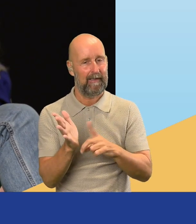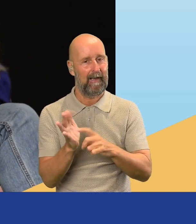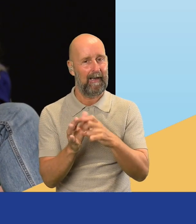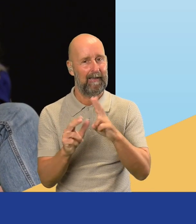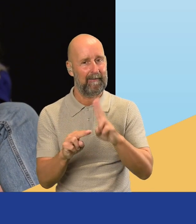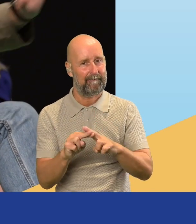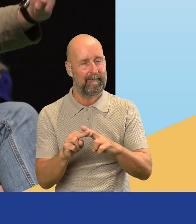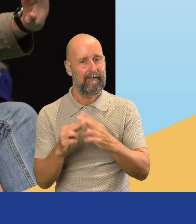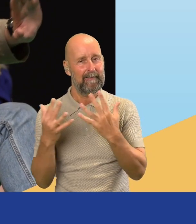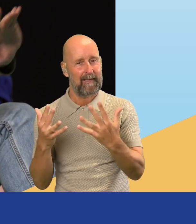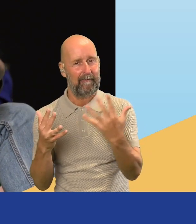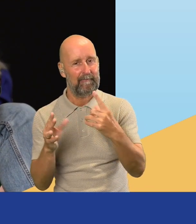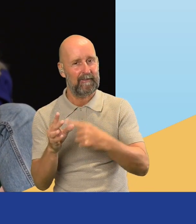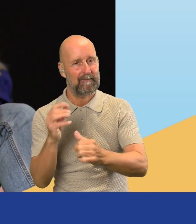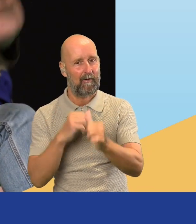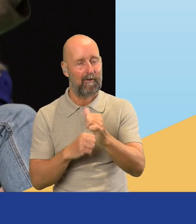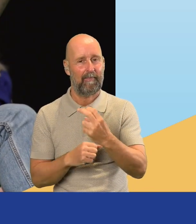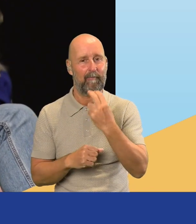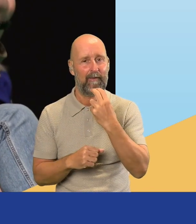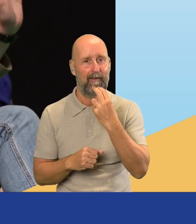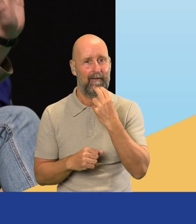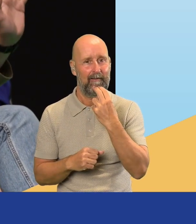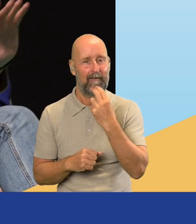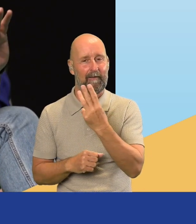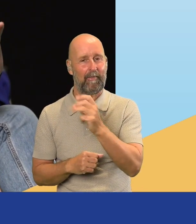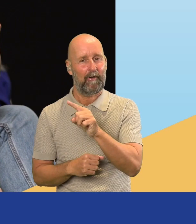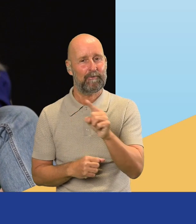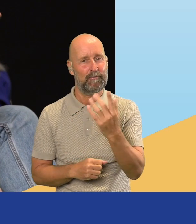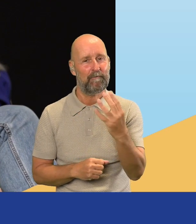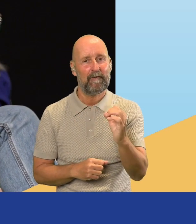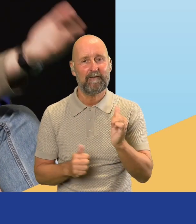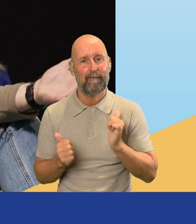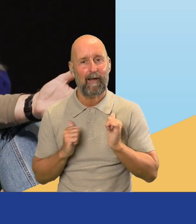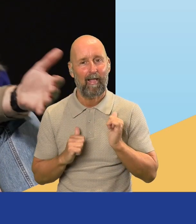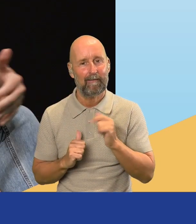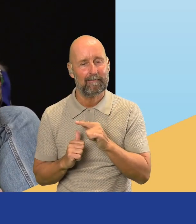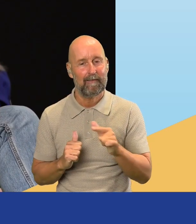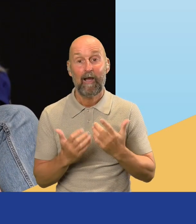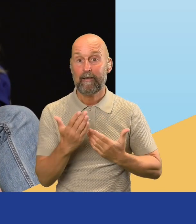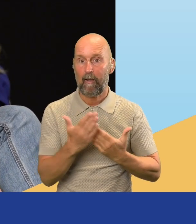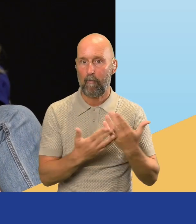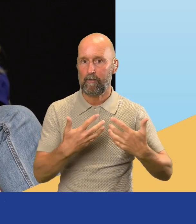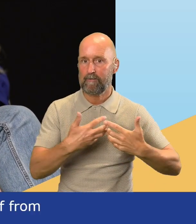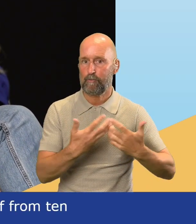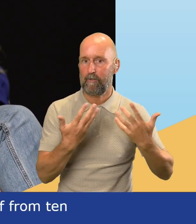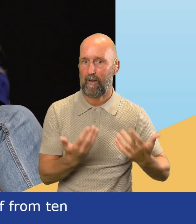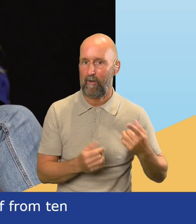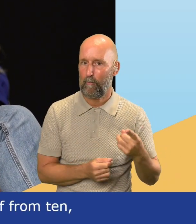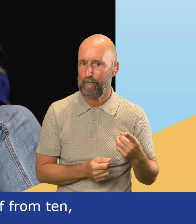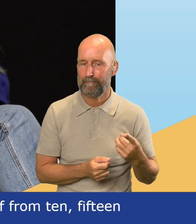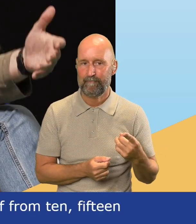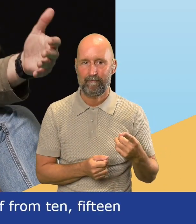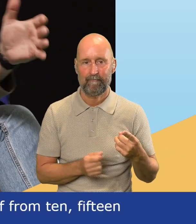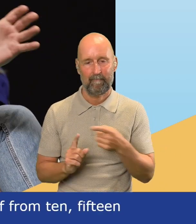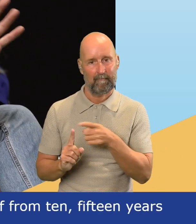ago, I see some with battery ranges of about 30, 50 miles. In modern technology, how